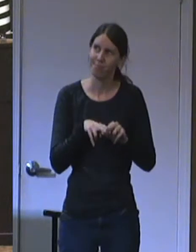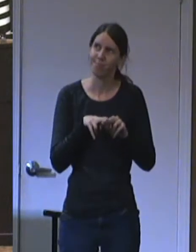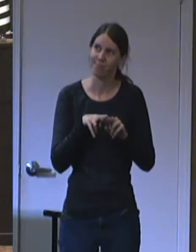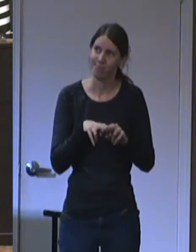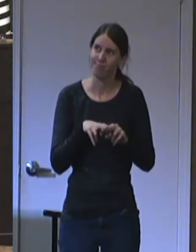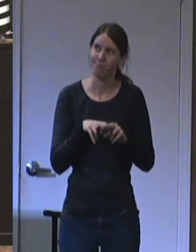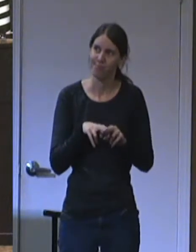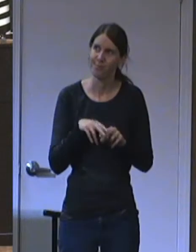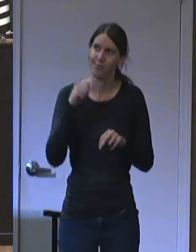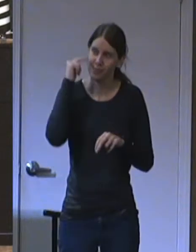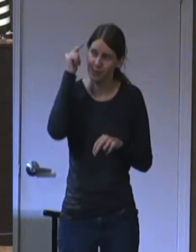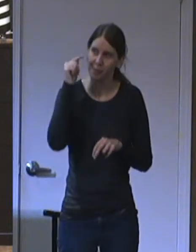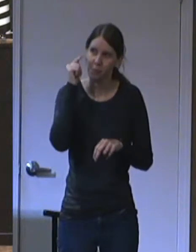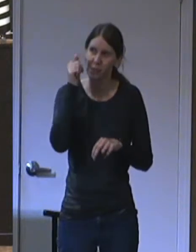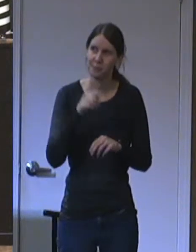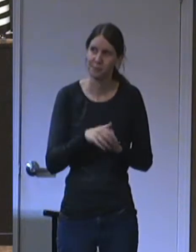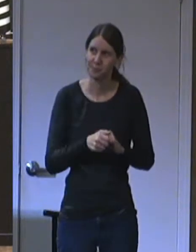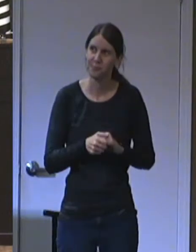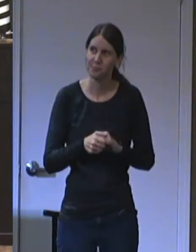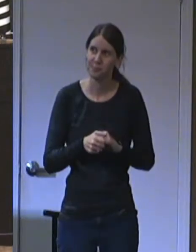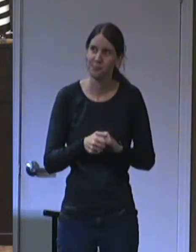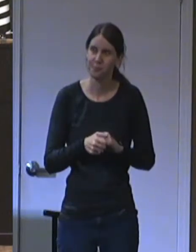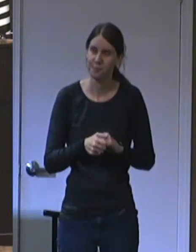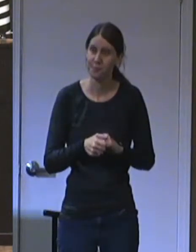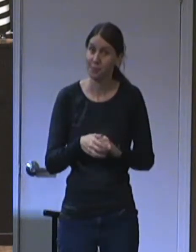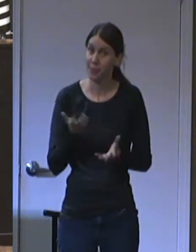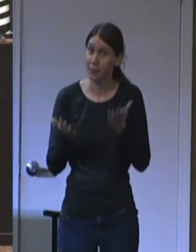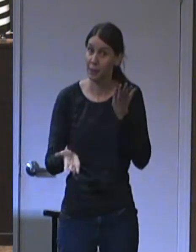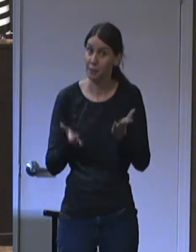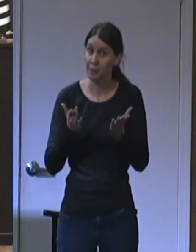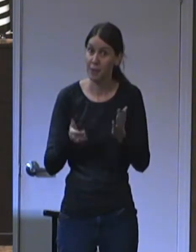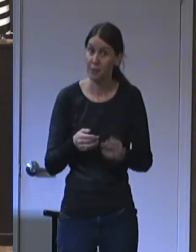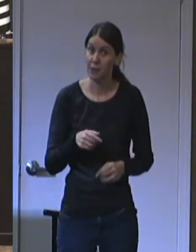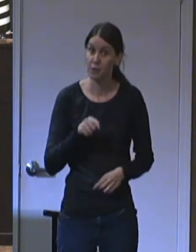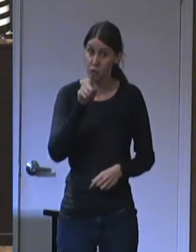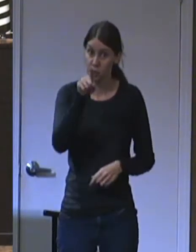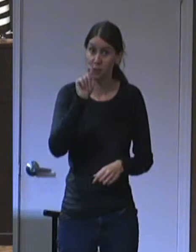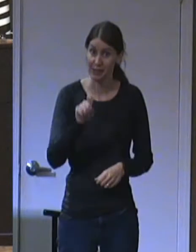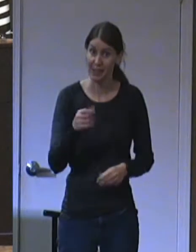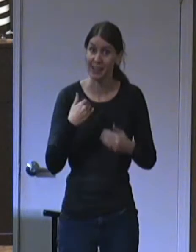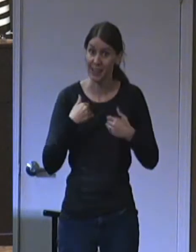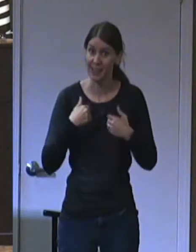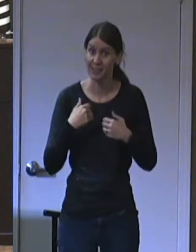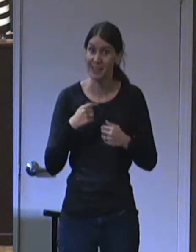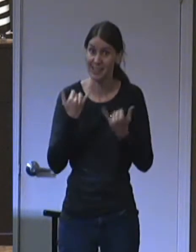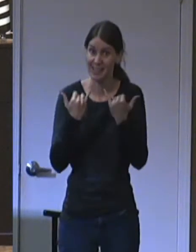That mindset. And that may be something you need to recover today